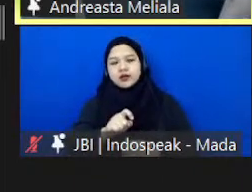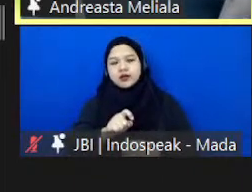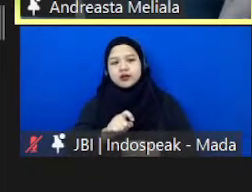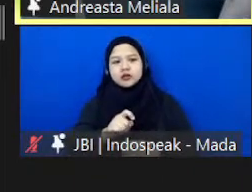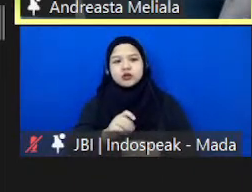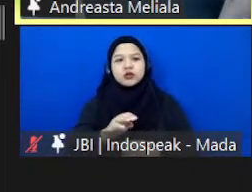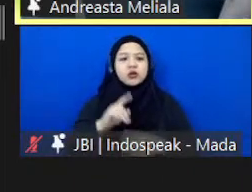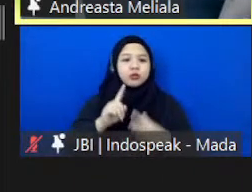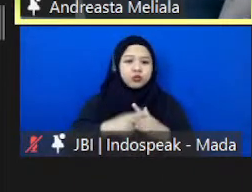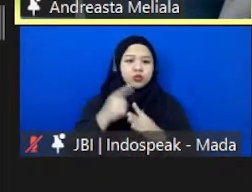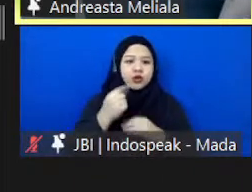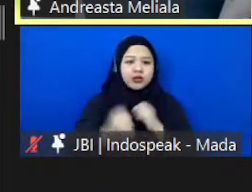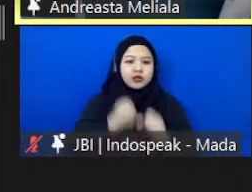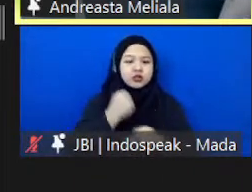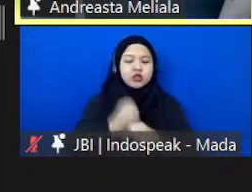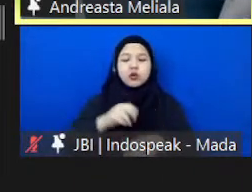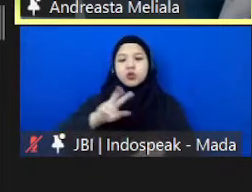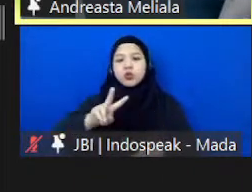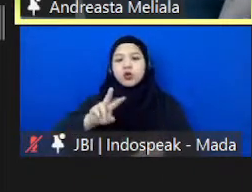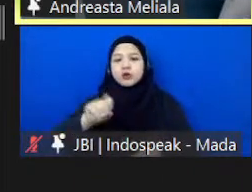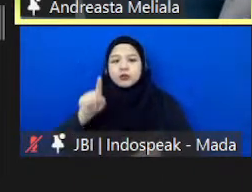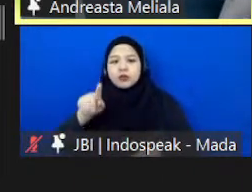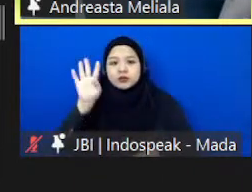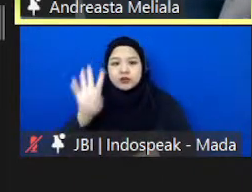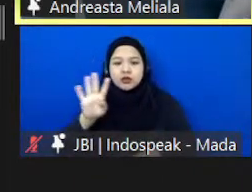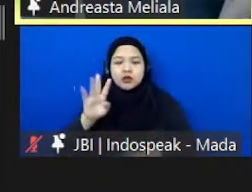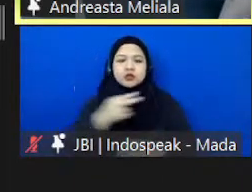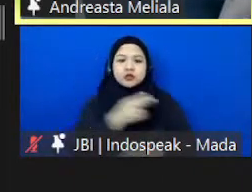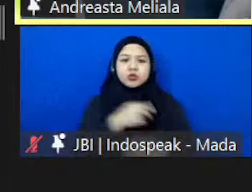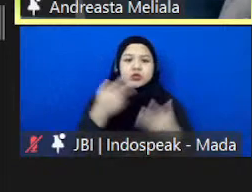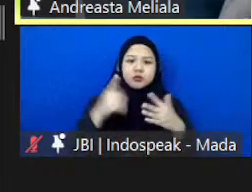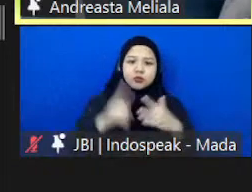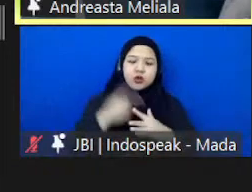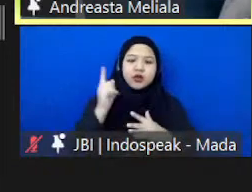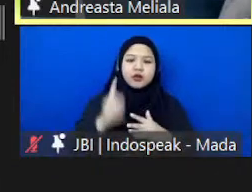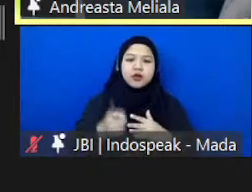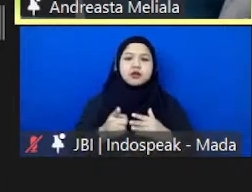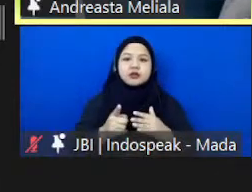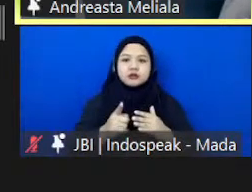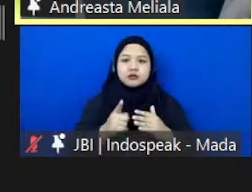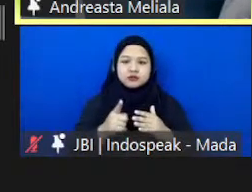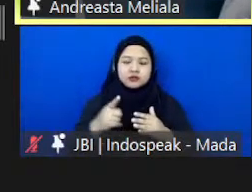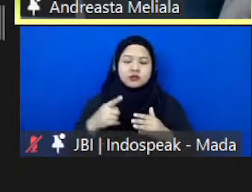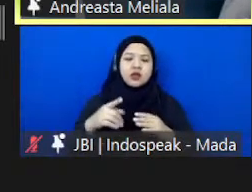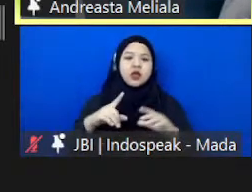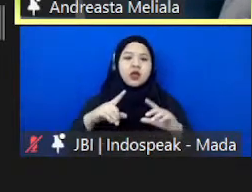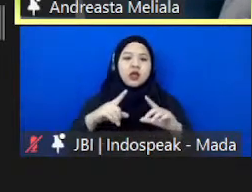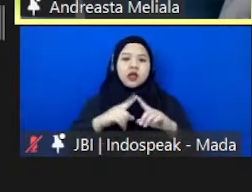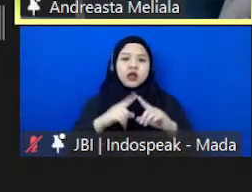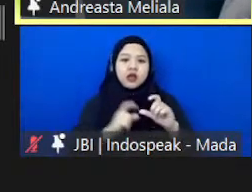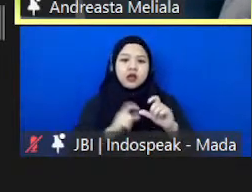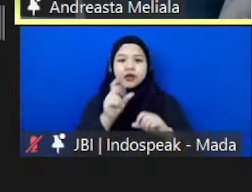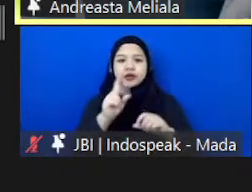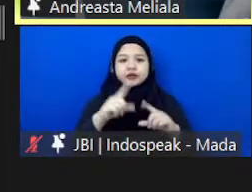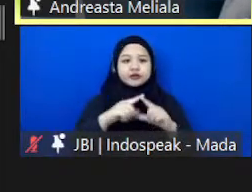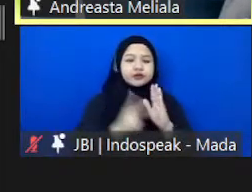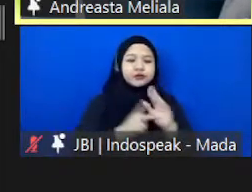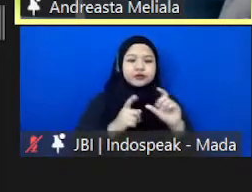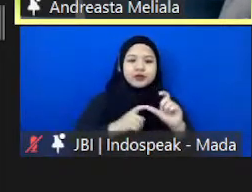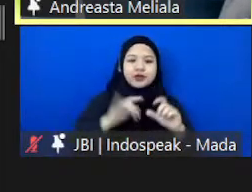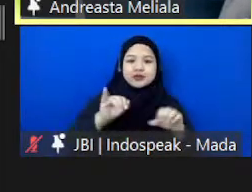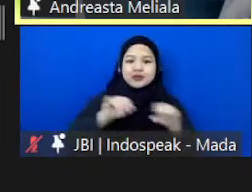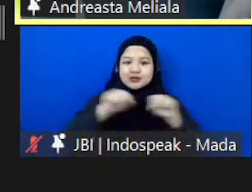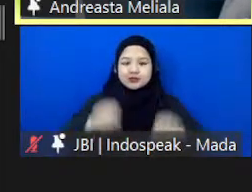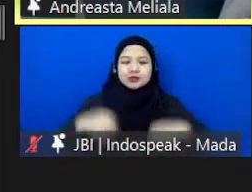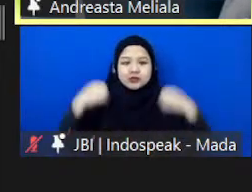2014, when Indonesia started to implement the national health insurance system, which is actually